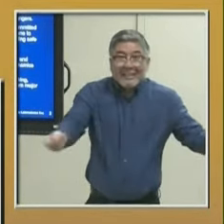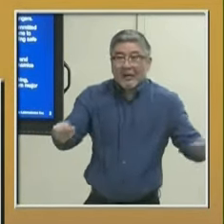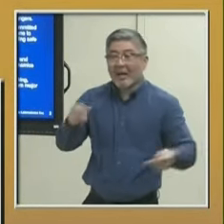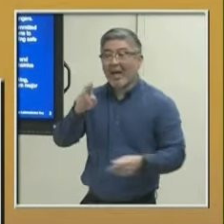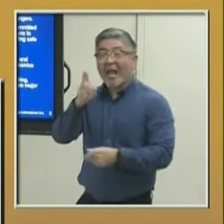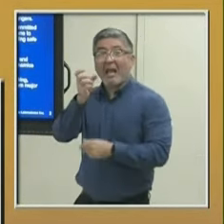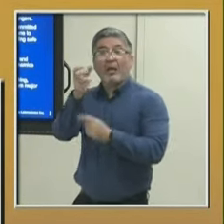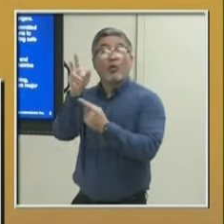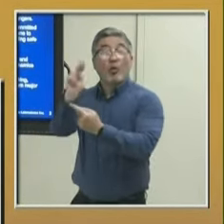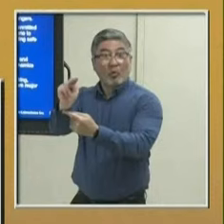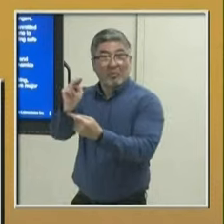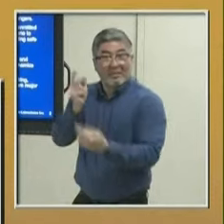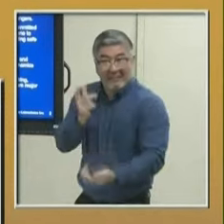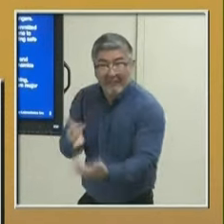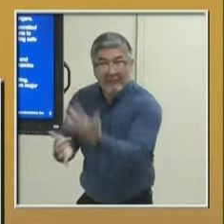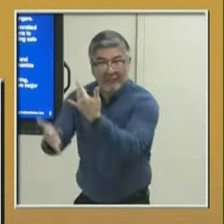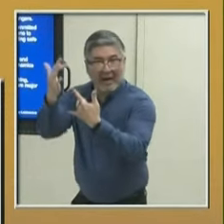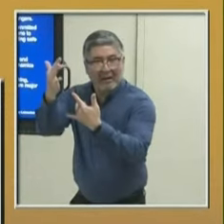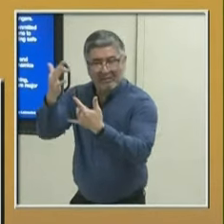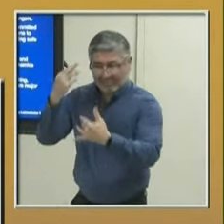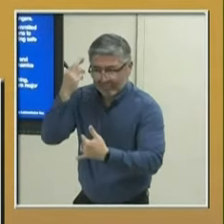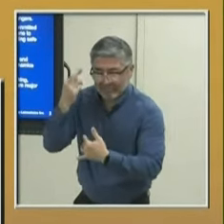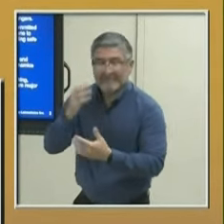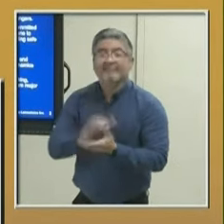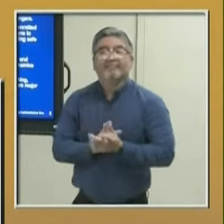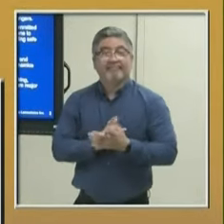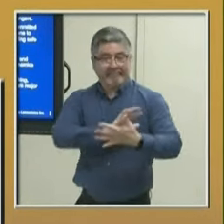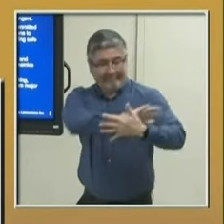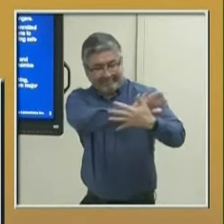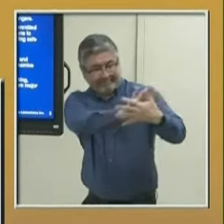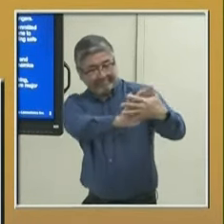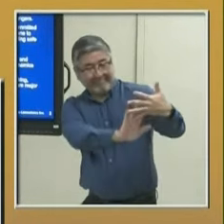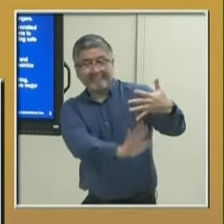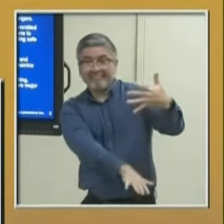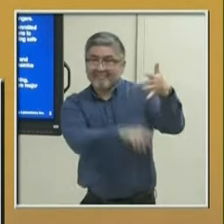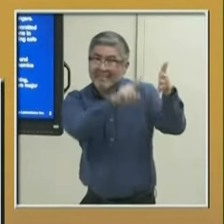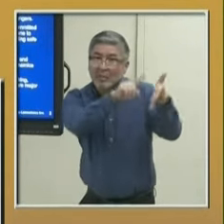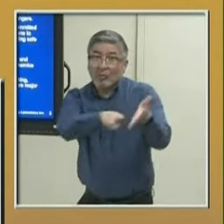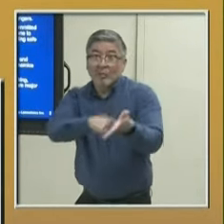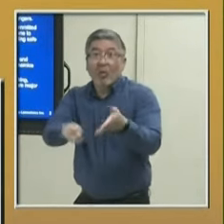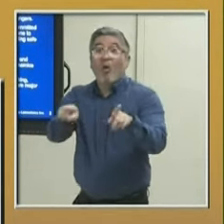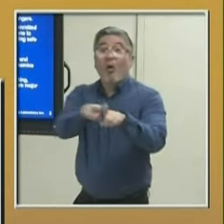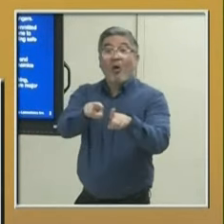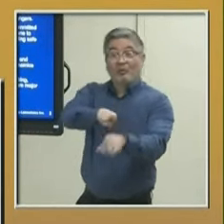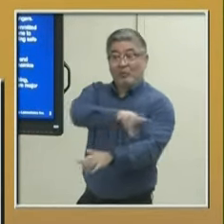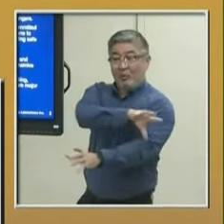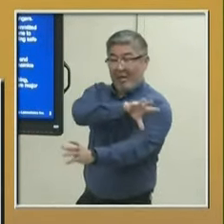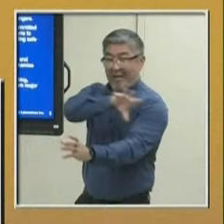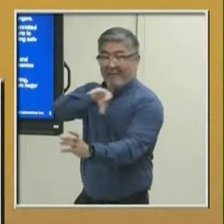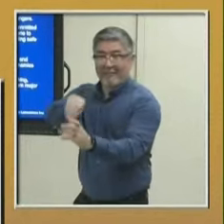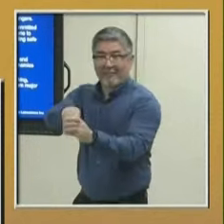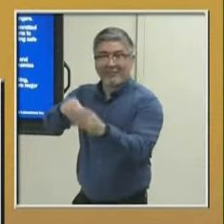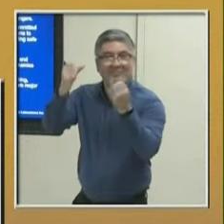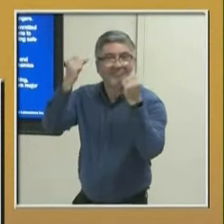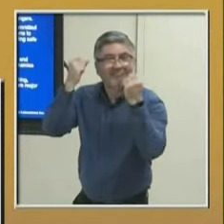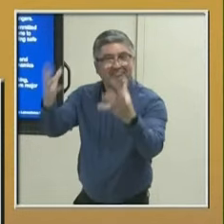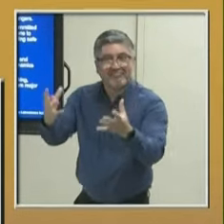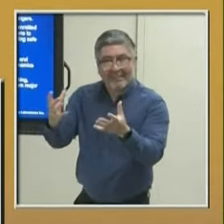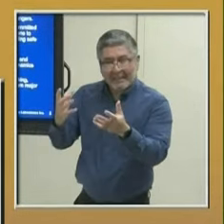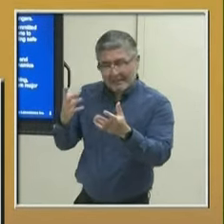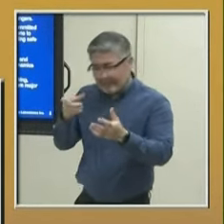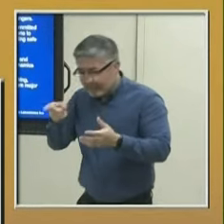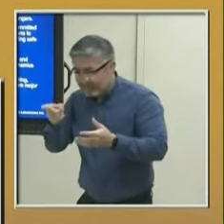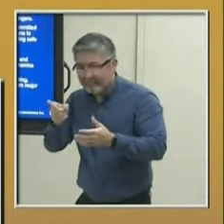interface fires. We also, across all of these research areas, participate in a lot of investigations